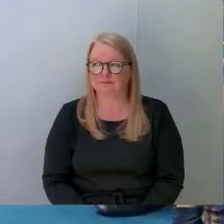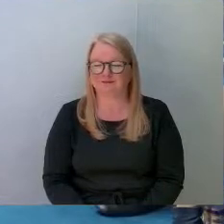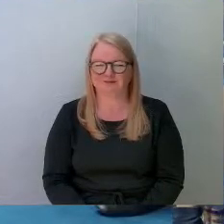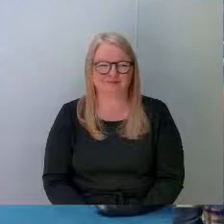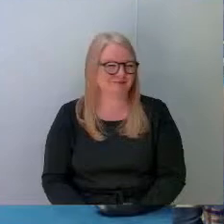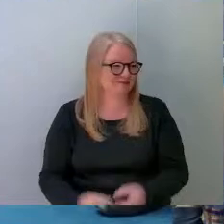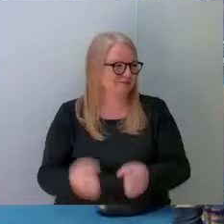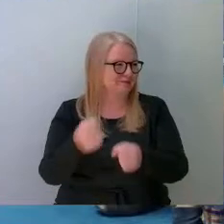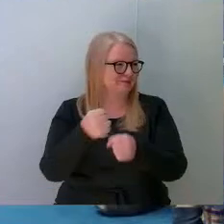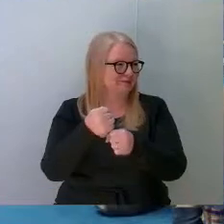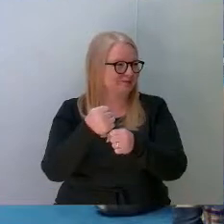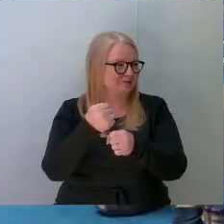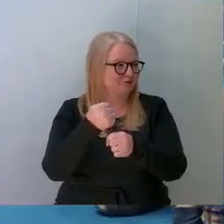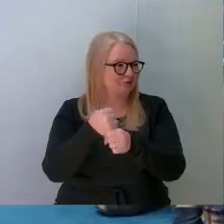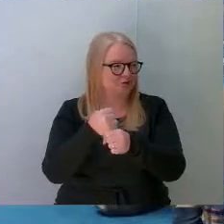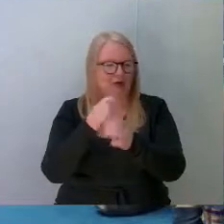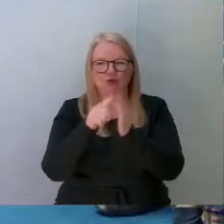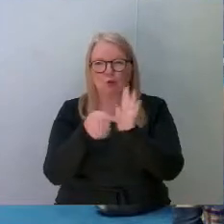Jiayi Wang.